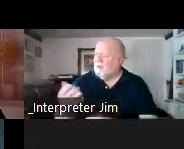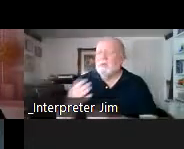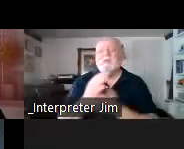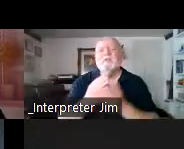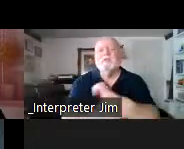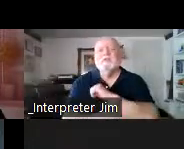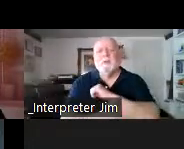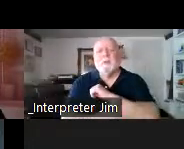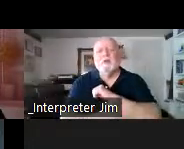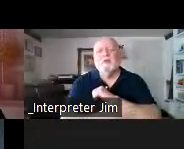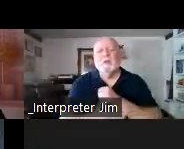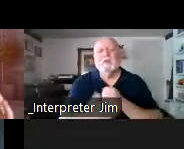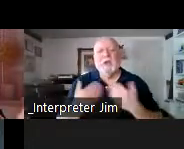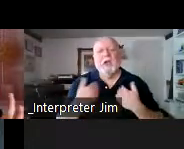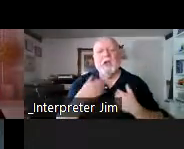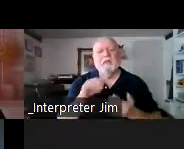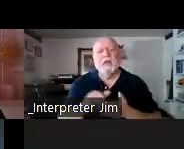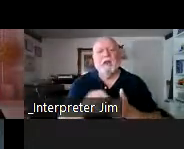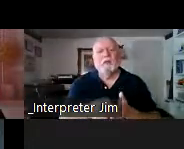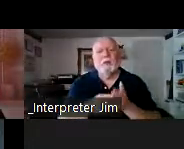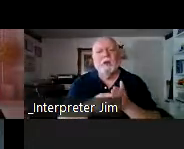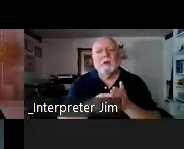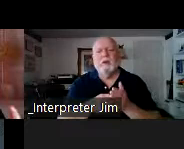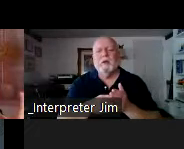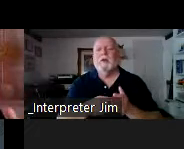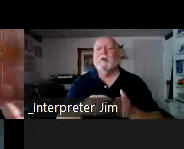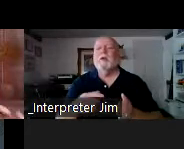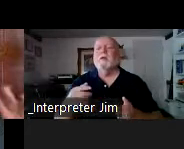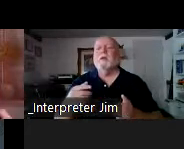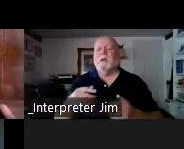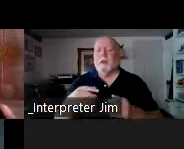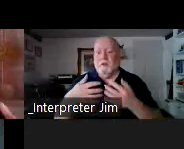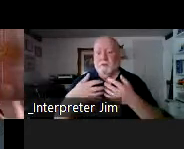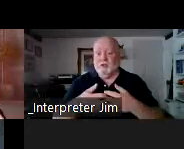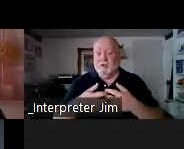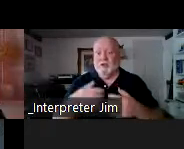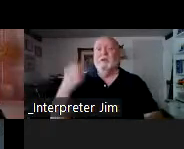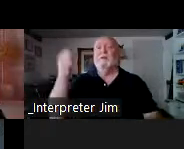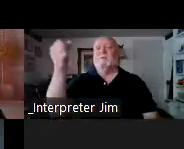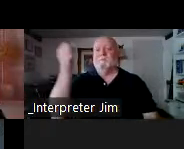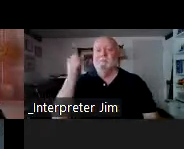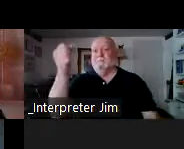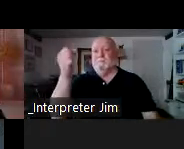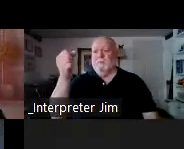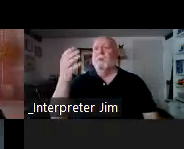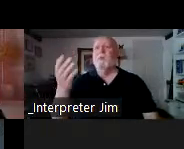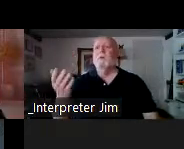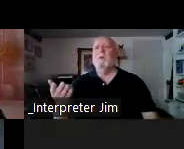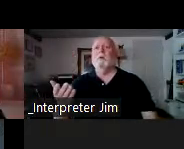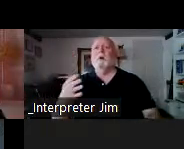Nova Scotia had that for a while, where the gambling machine will shut off as prescribed by the person